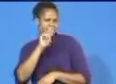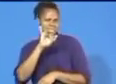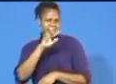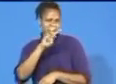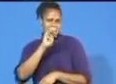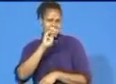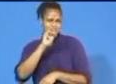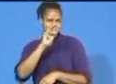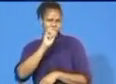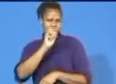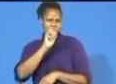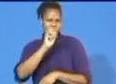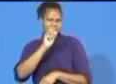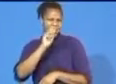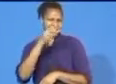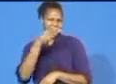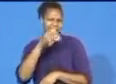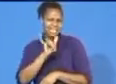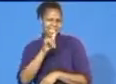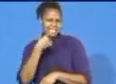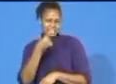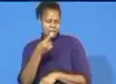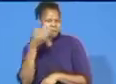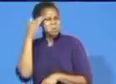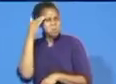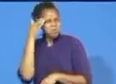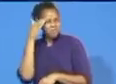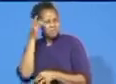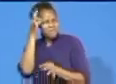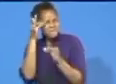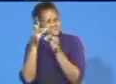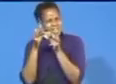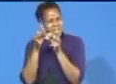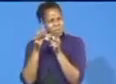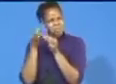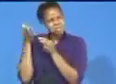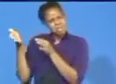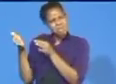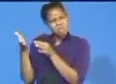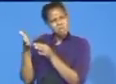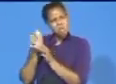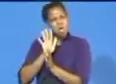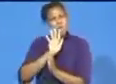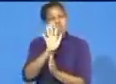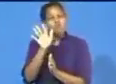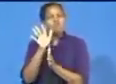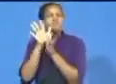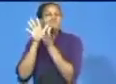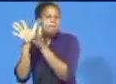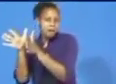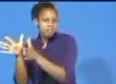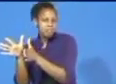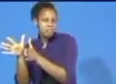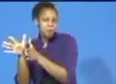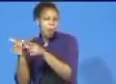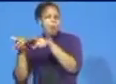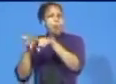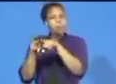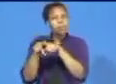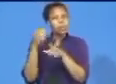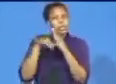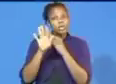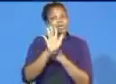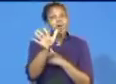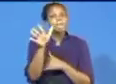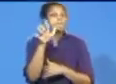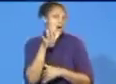I know of the faith which was in your grandmother, which was also in your